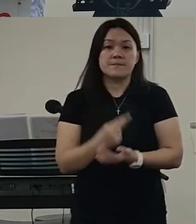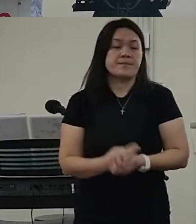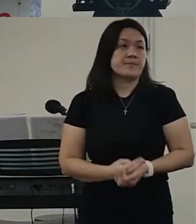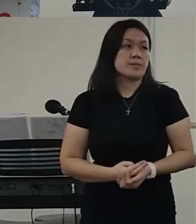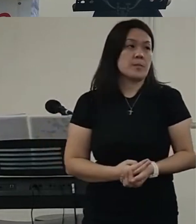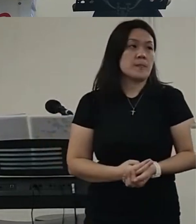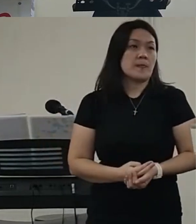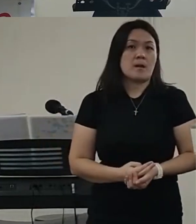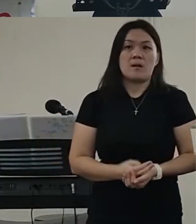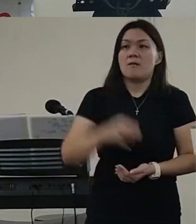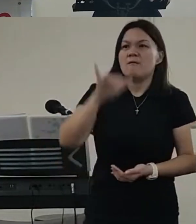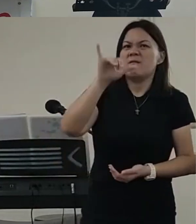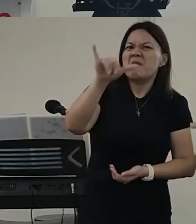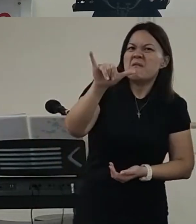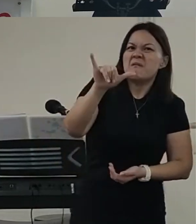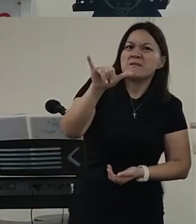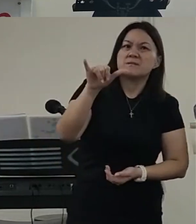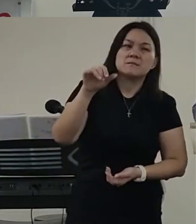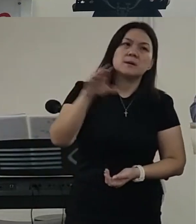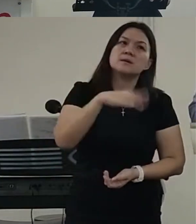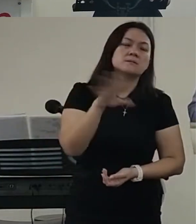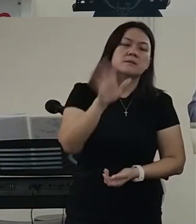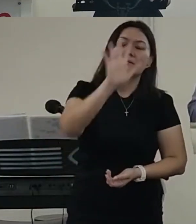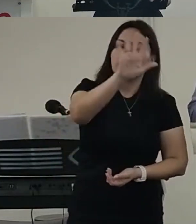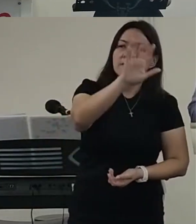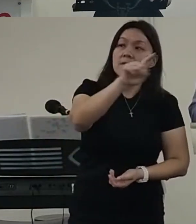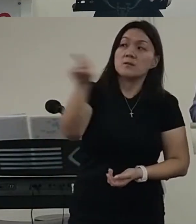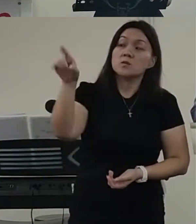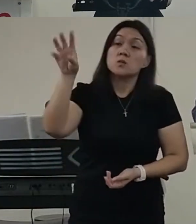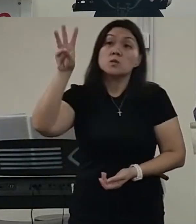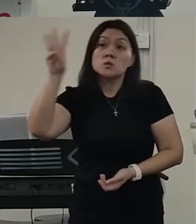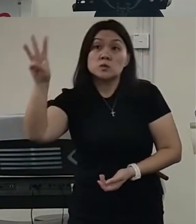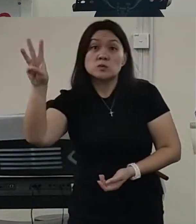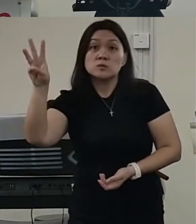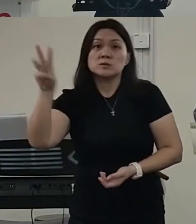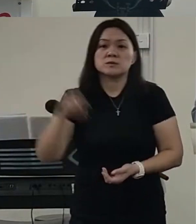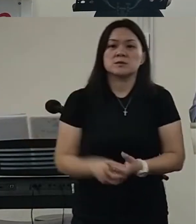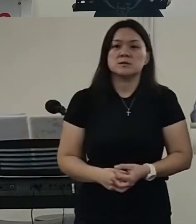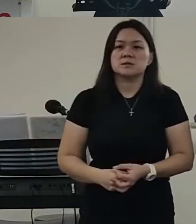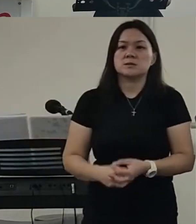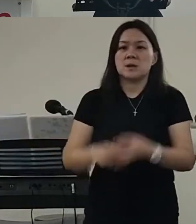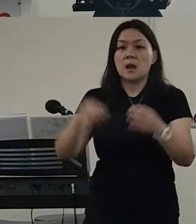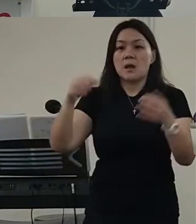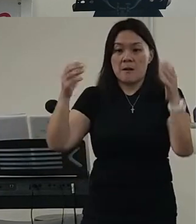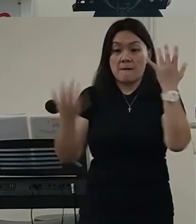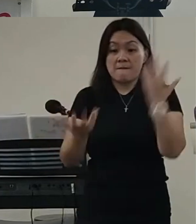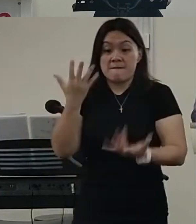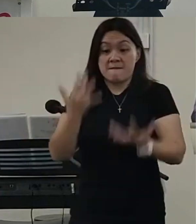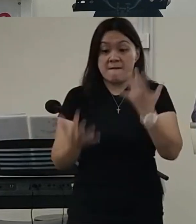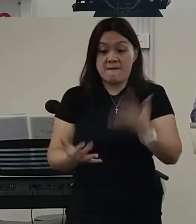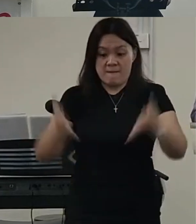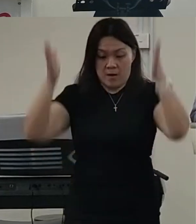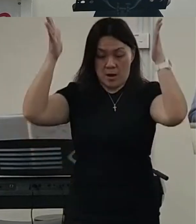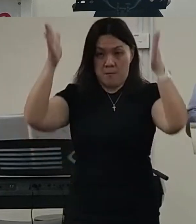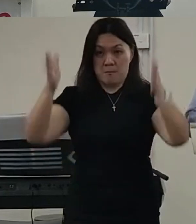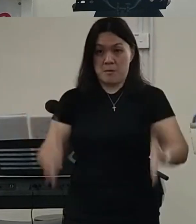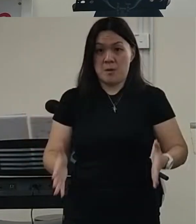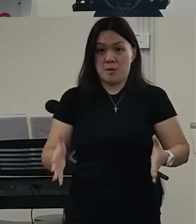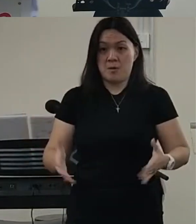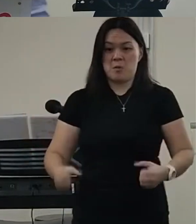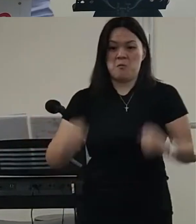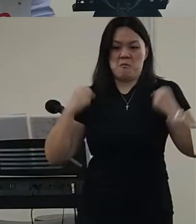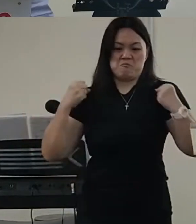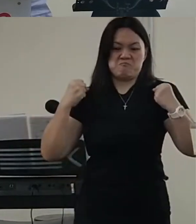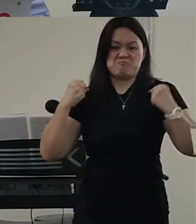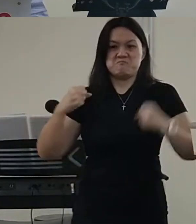they come outfrom thefrom the fire engineand they alldressed in theiruniformthey put onthe helmetand they